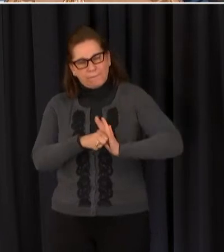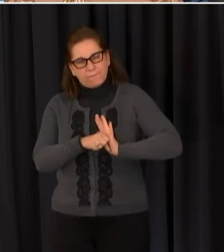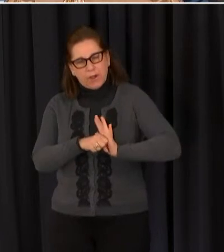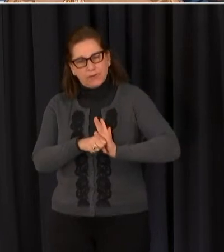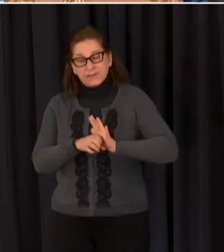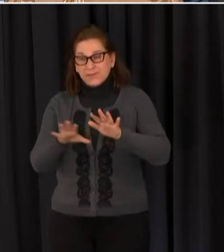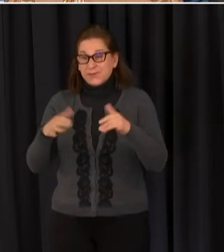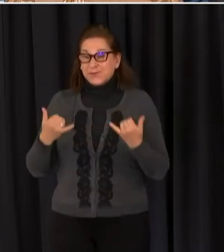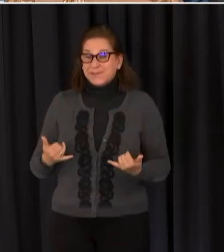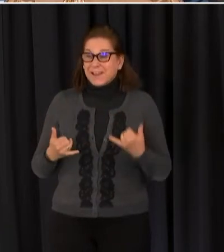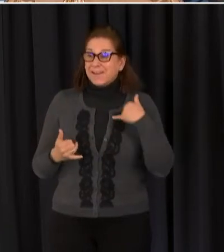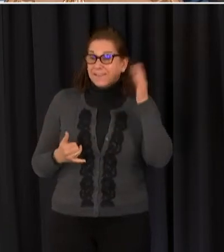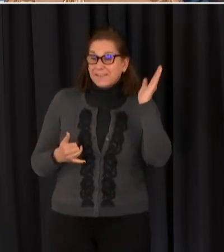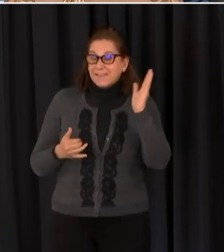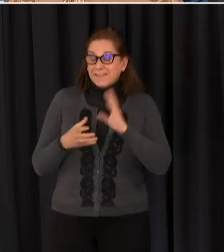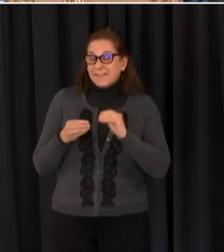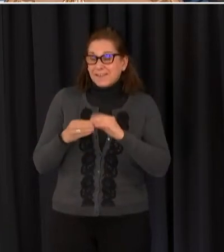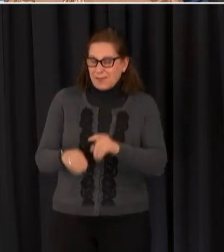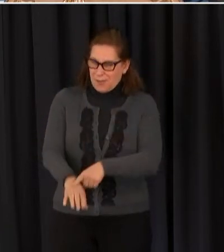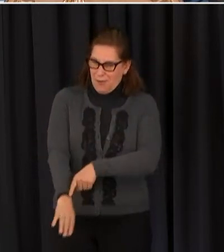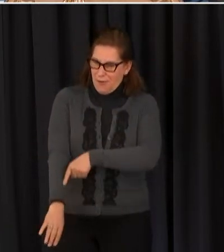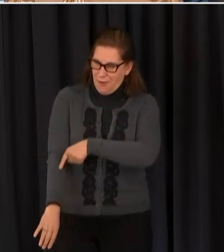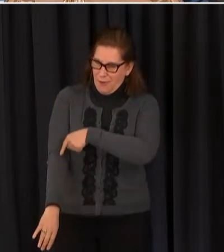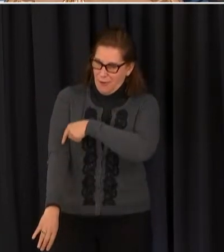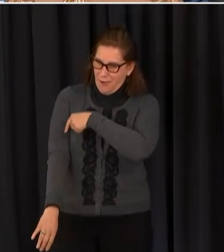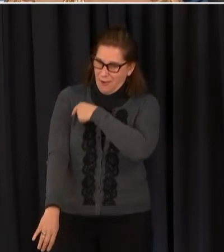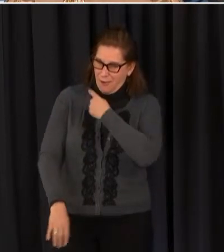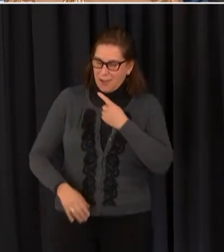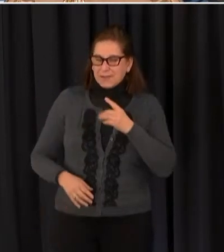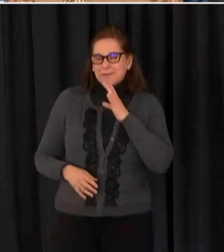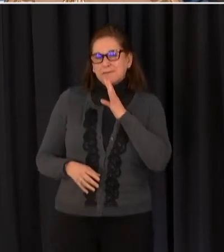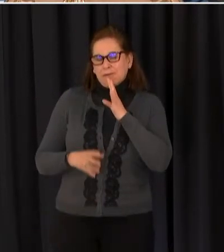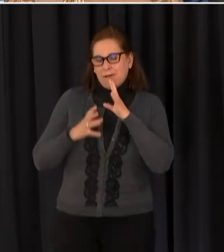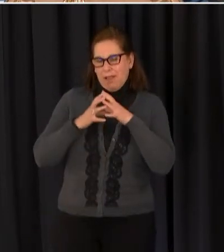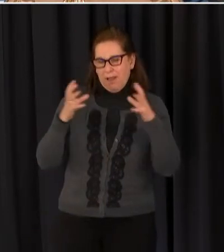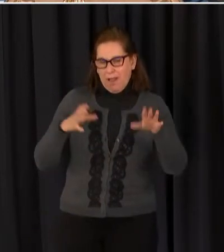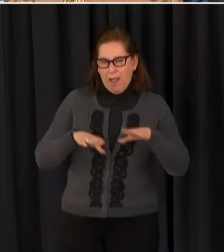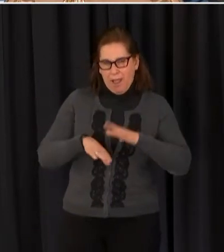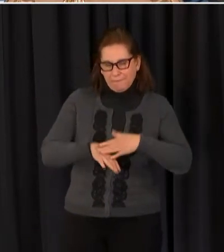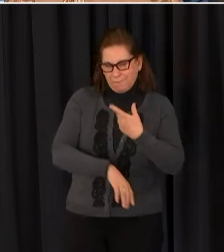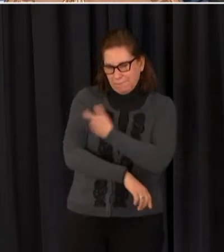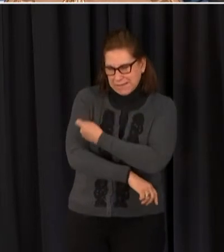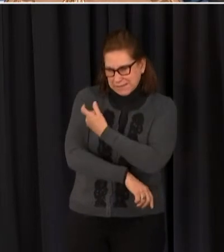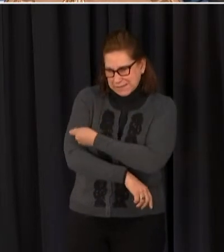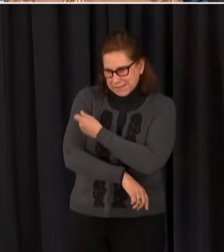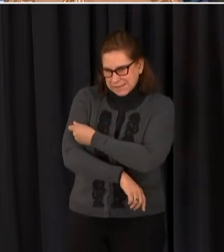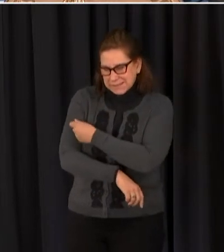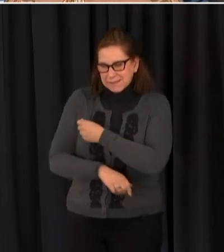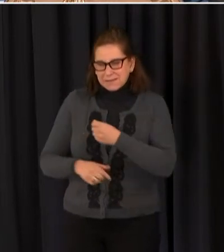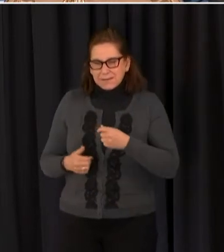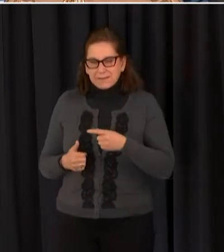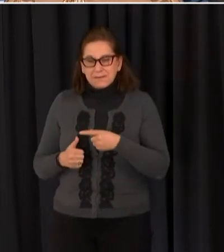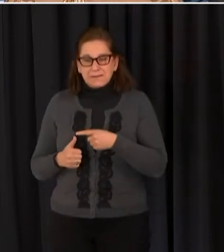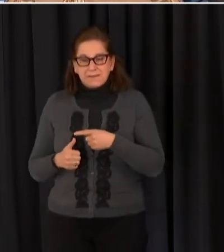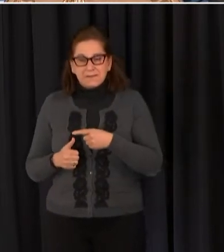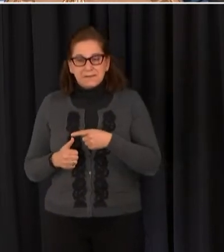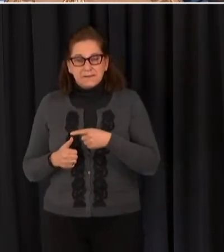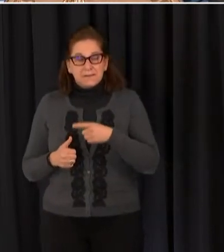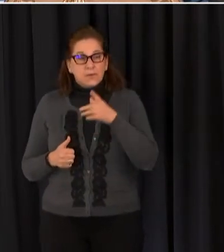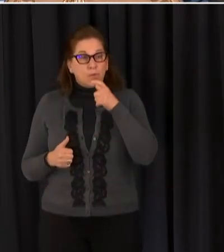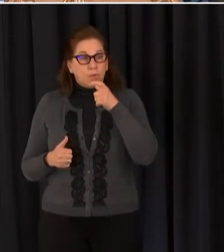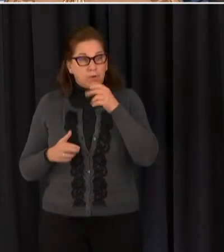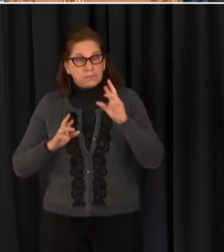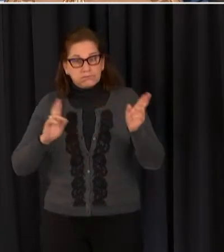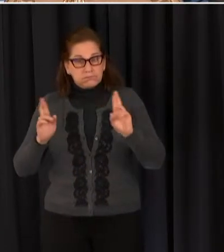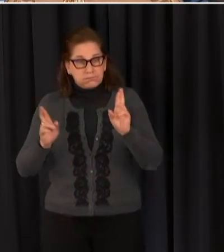will provide updates on DC's vaccination program, including who will be becoming eligible in